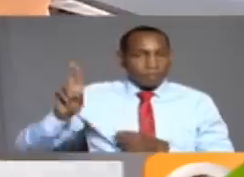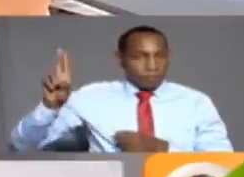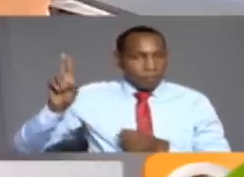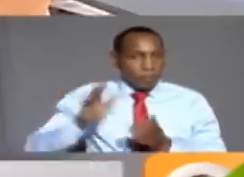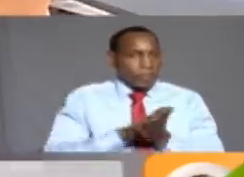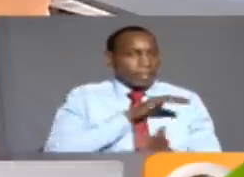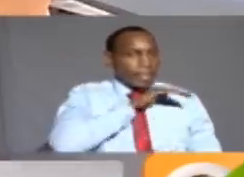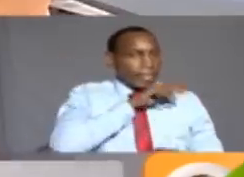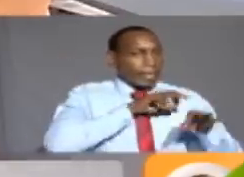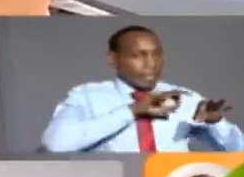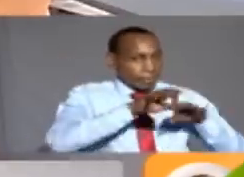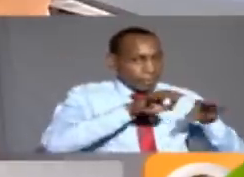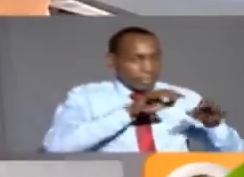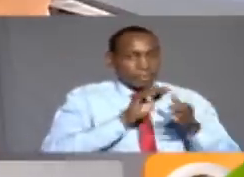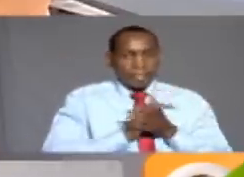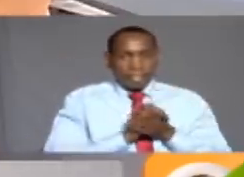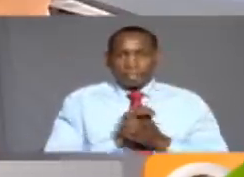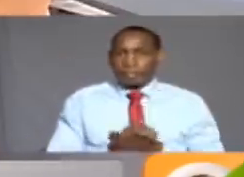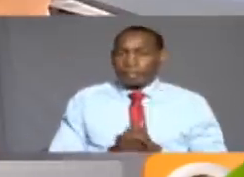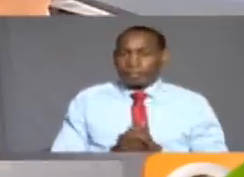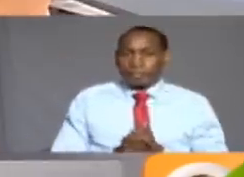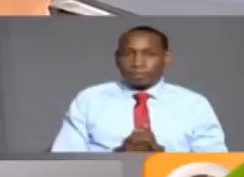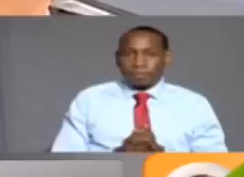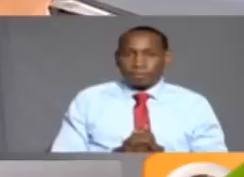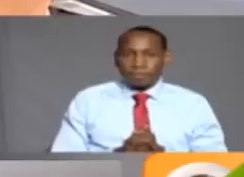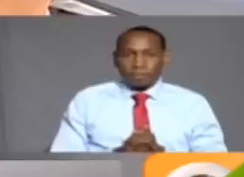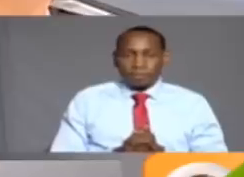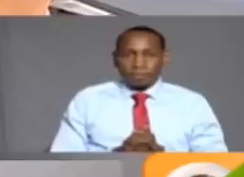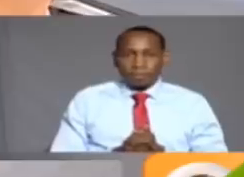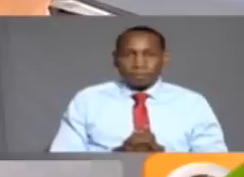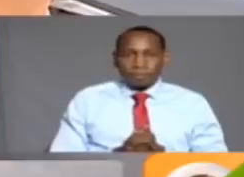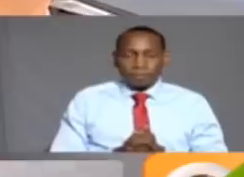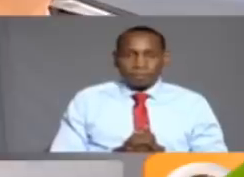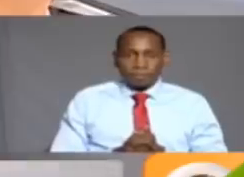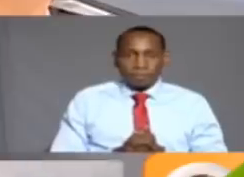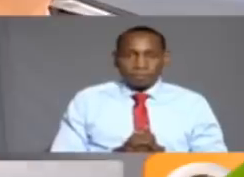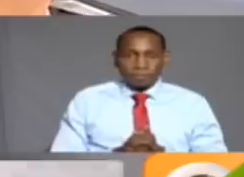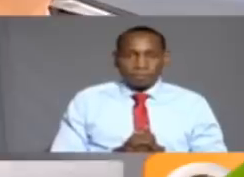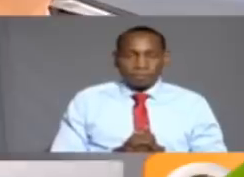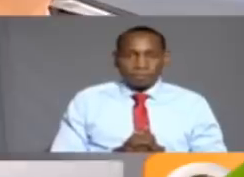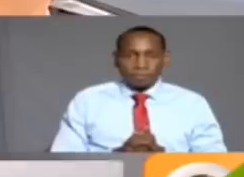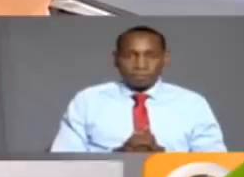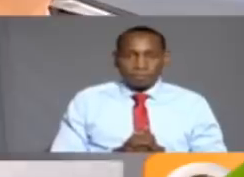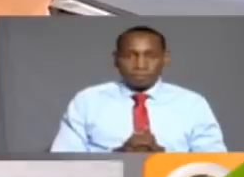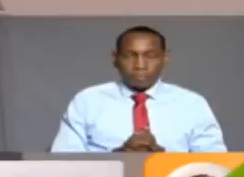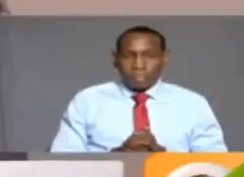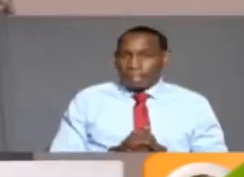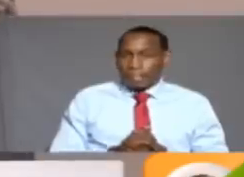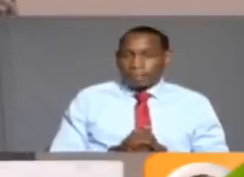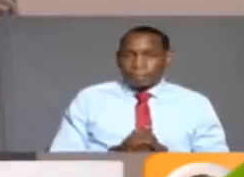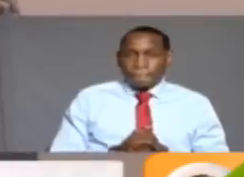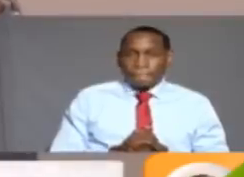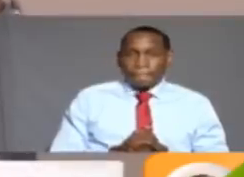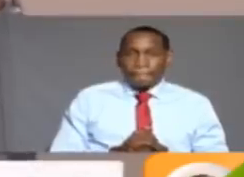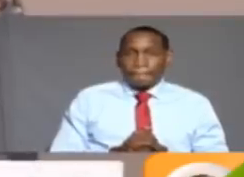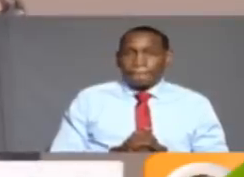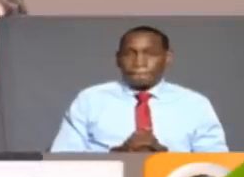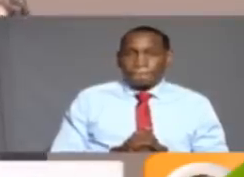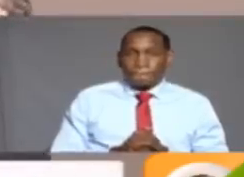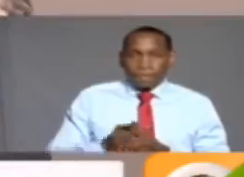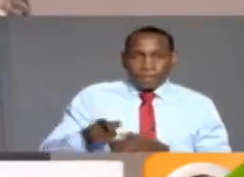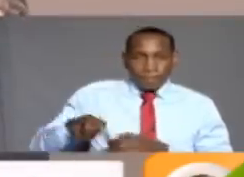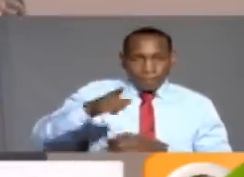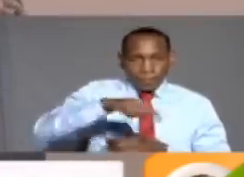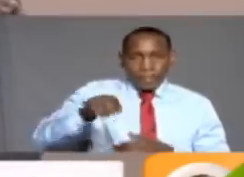Odinga have explained about the handshake. You know, this is where we are. There was this 9-point agenda in the statement. That wasn't enough for you? This is where we are not understanding. You see, we are